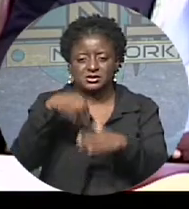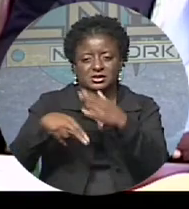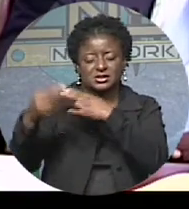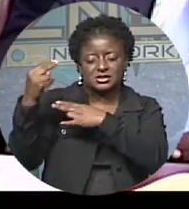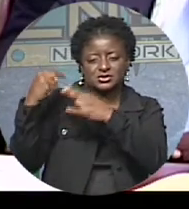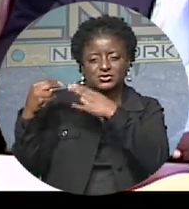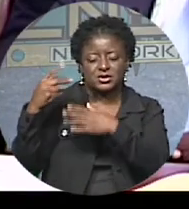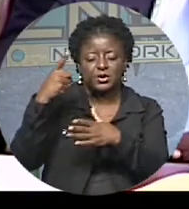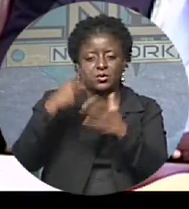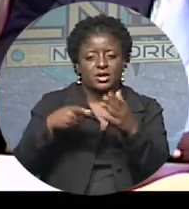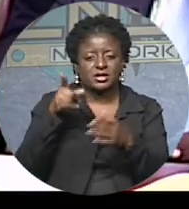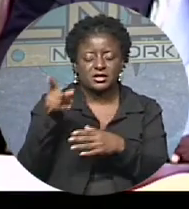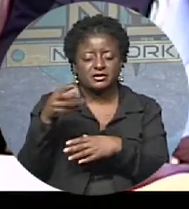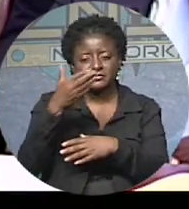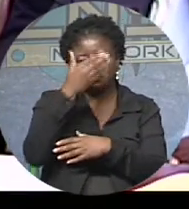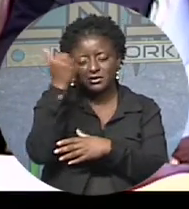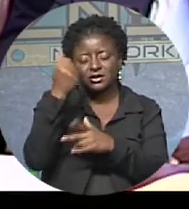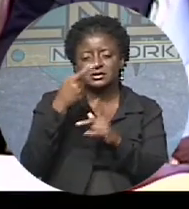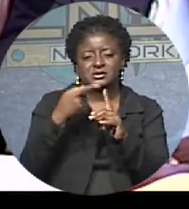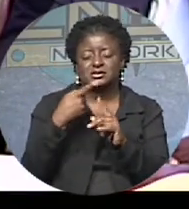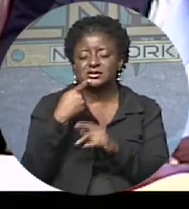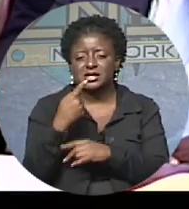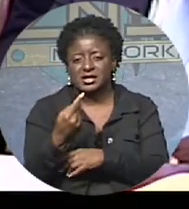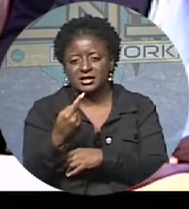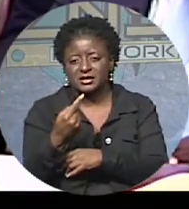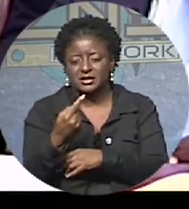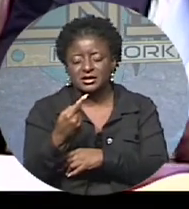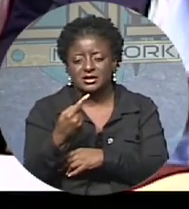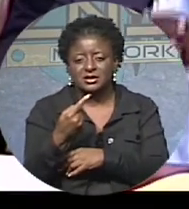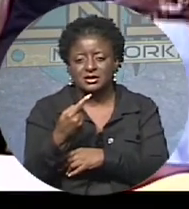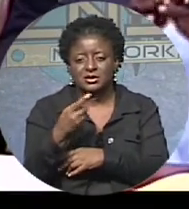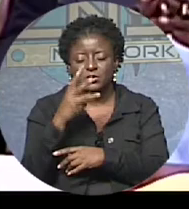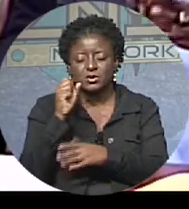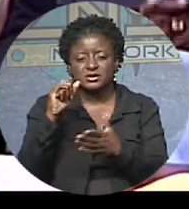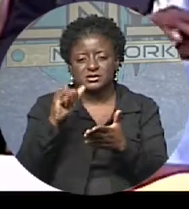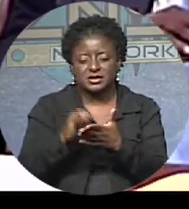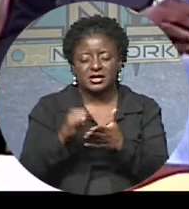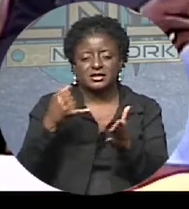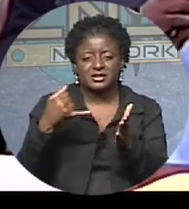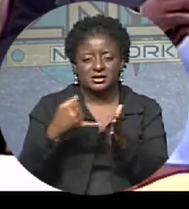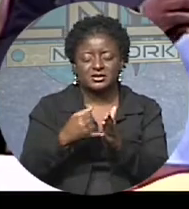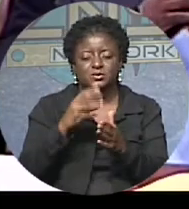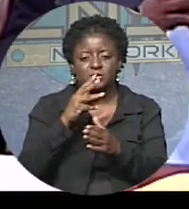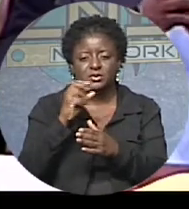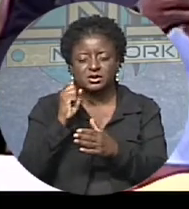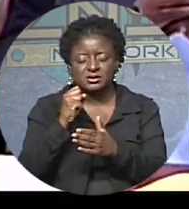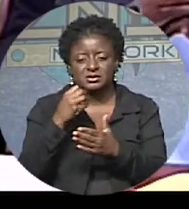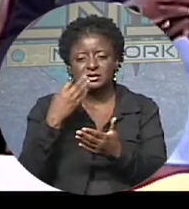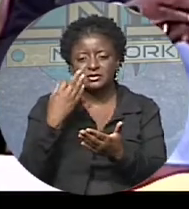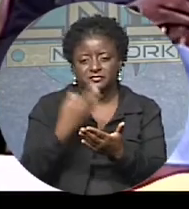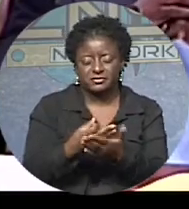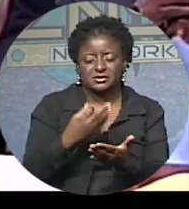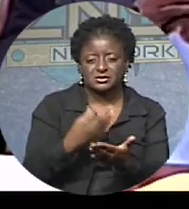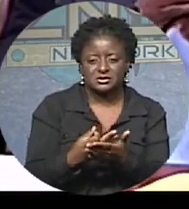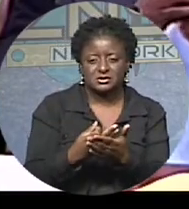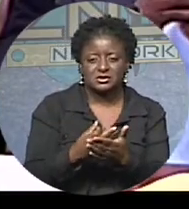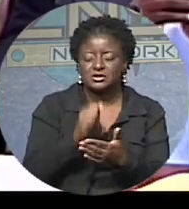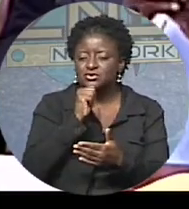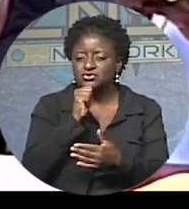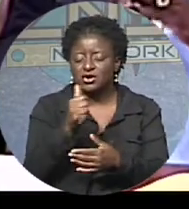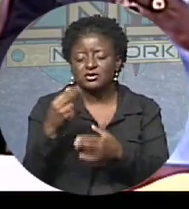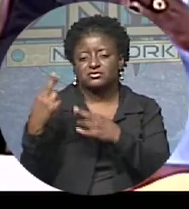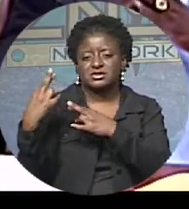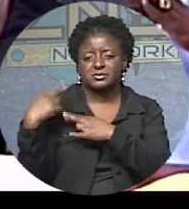to say, however, was that it was the fiscally irresponsible policies of her